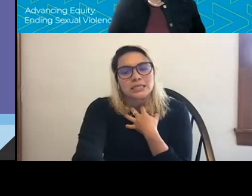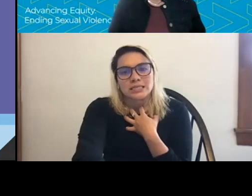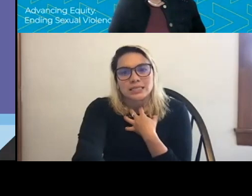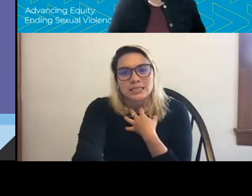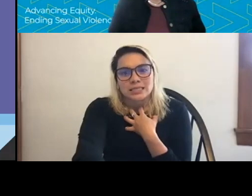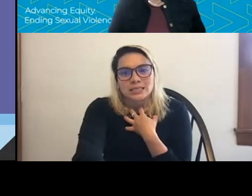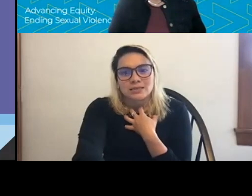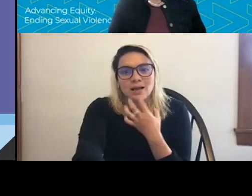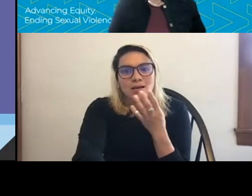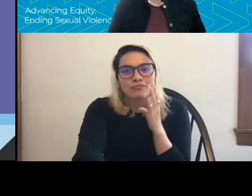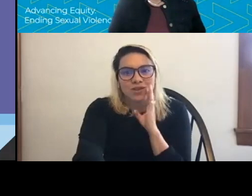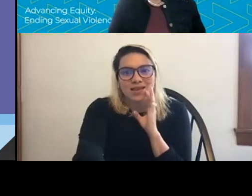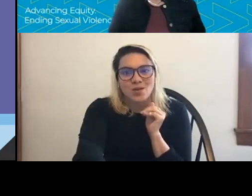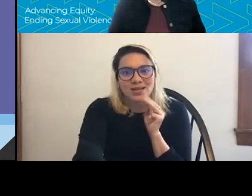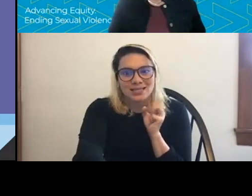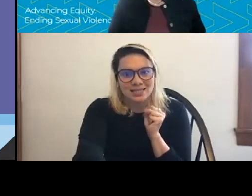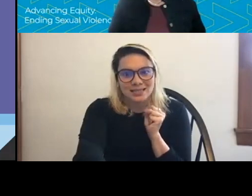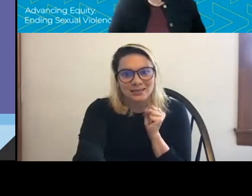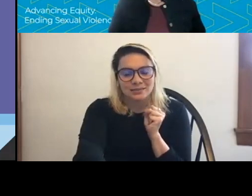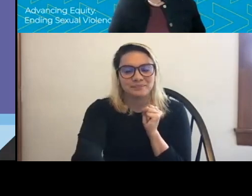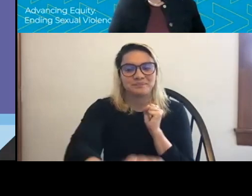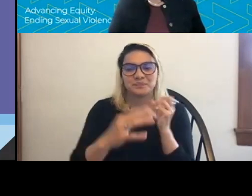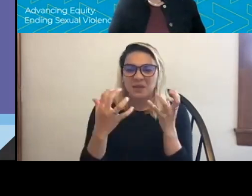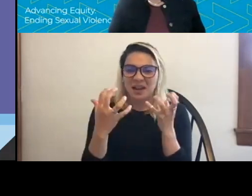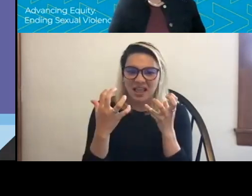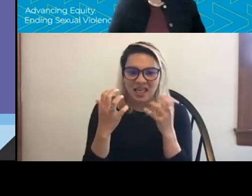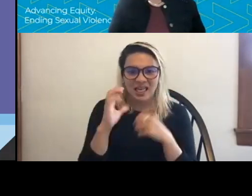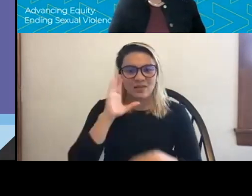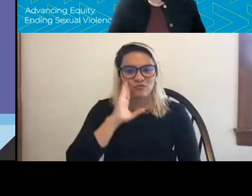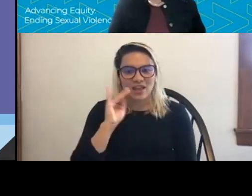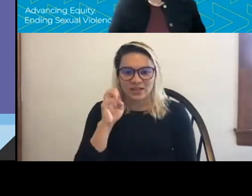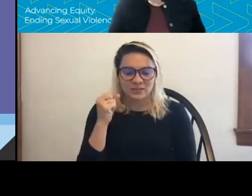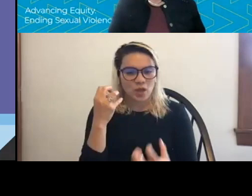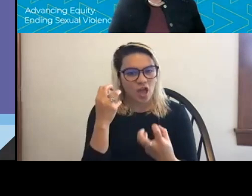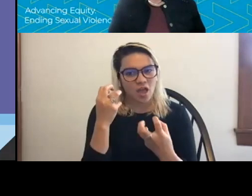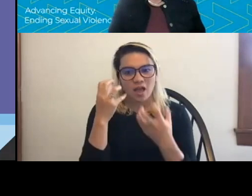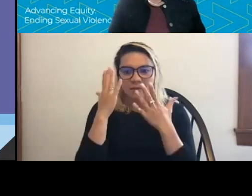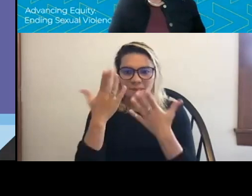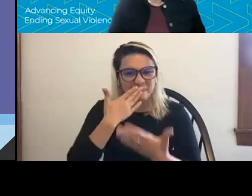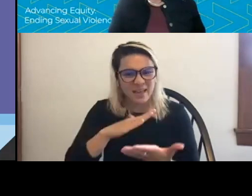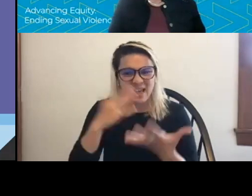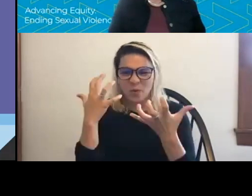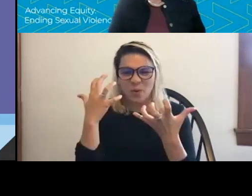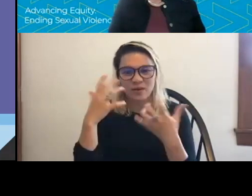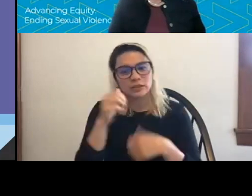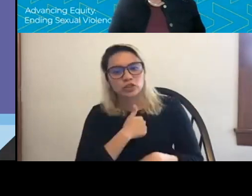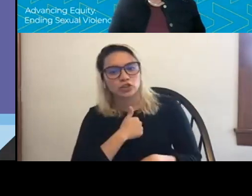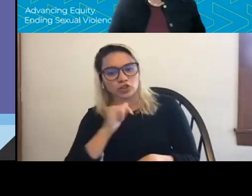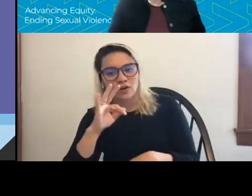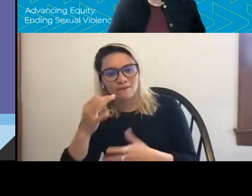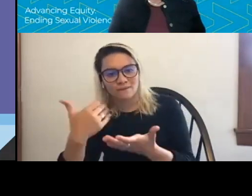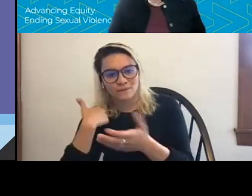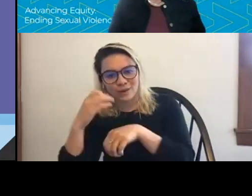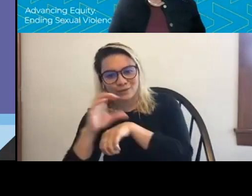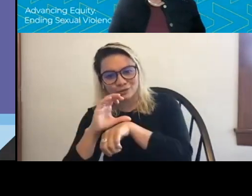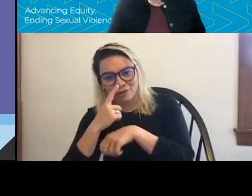allergy, but you really, really want brownies. And so you go down the aisle that has the